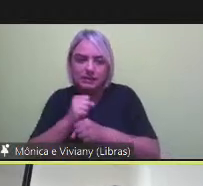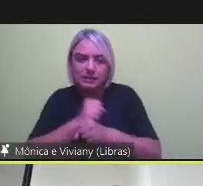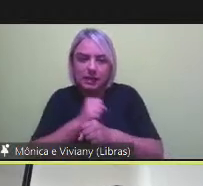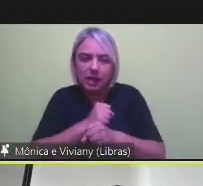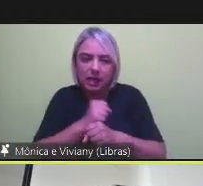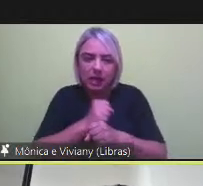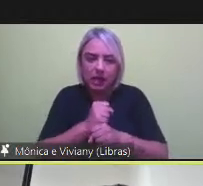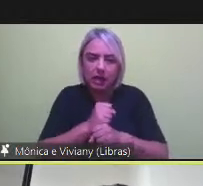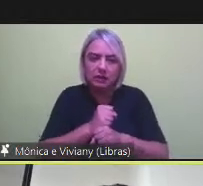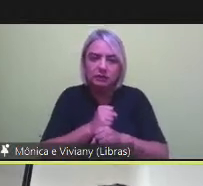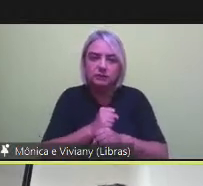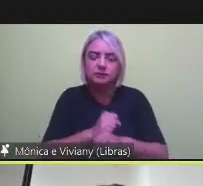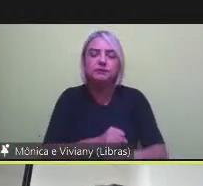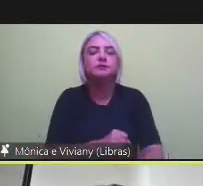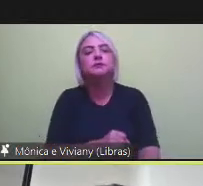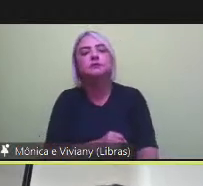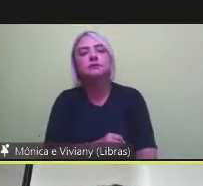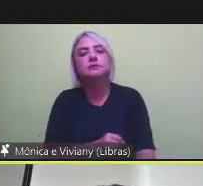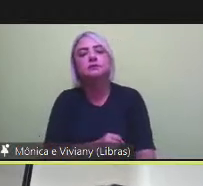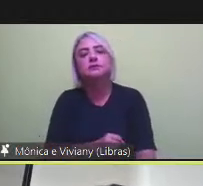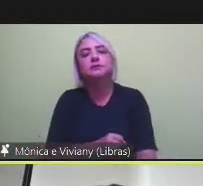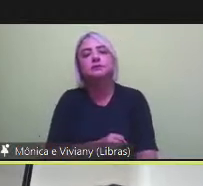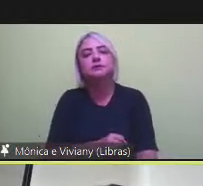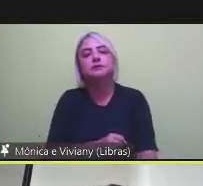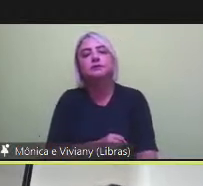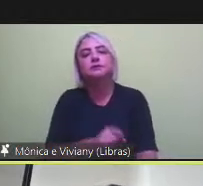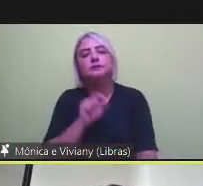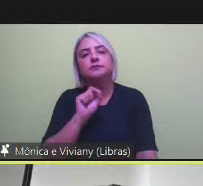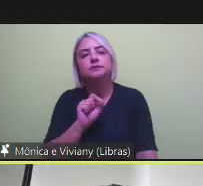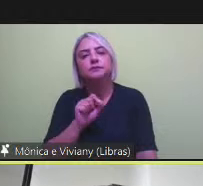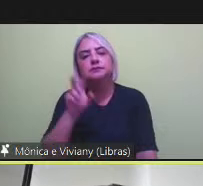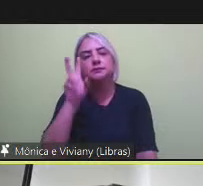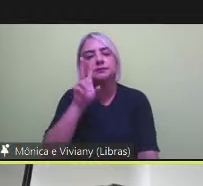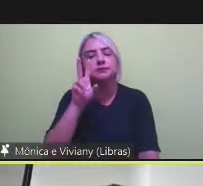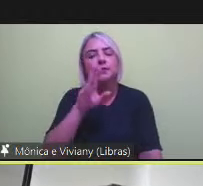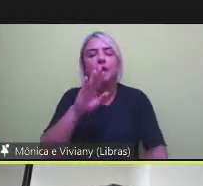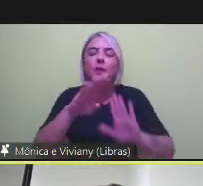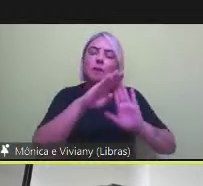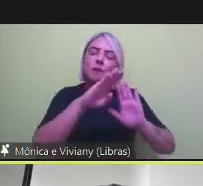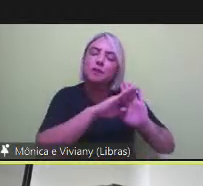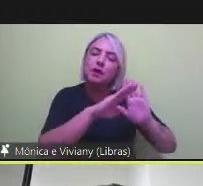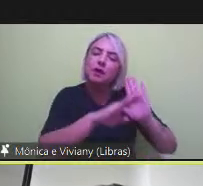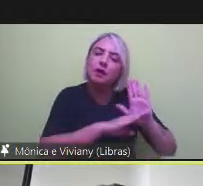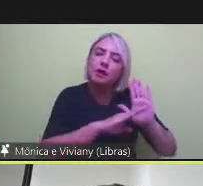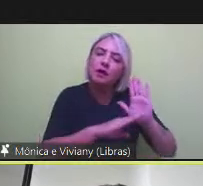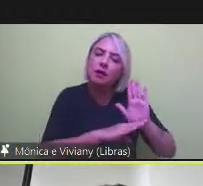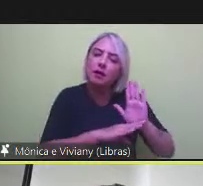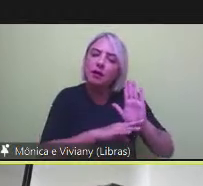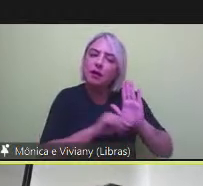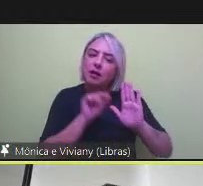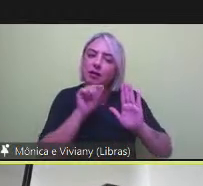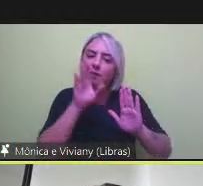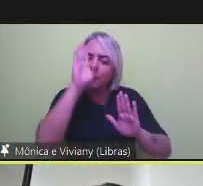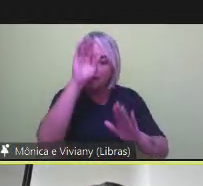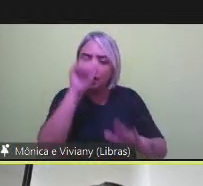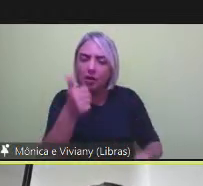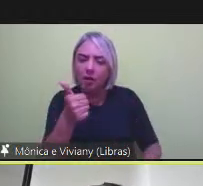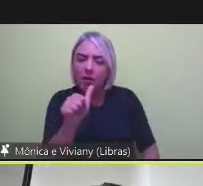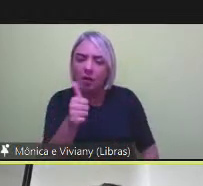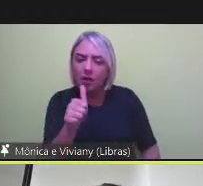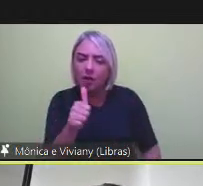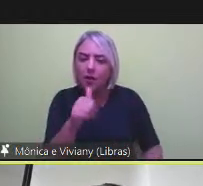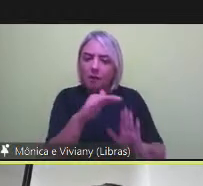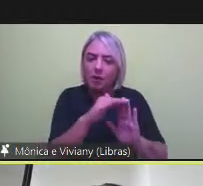it's been going on for the past 10 years, starting in 2012, and it was a priority